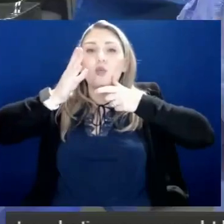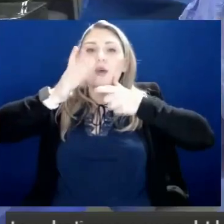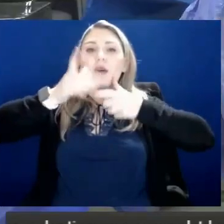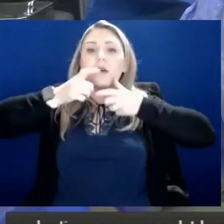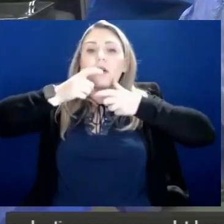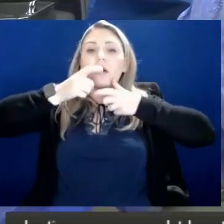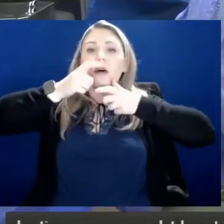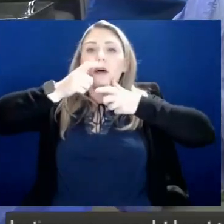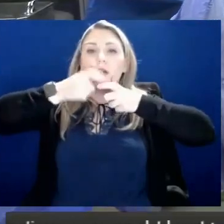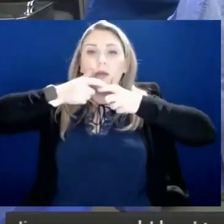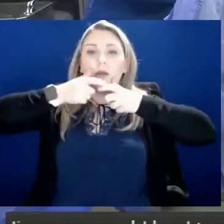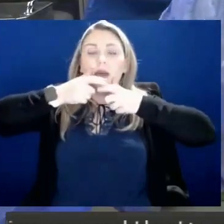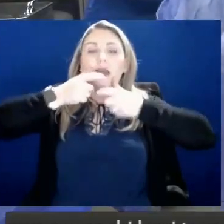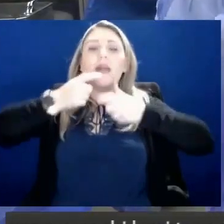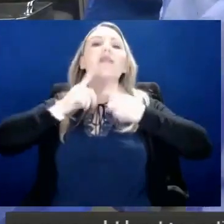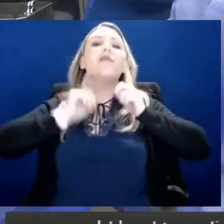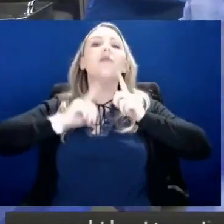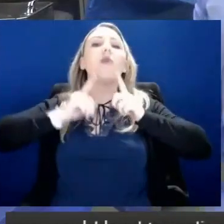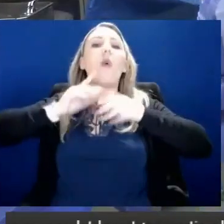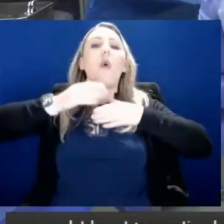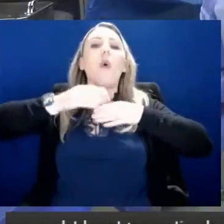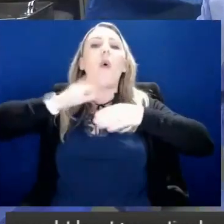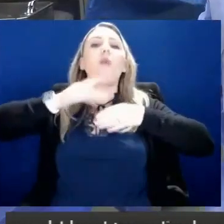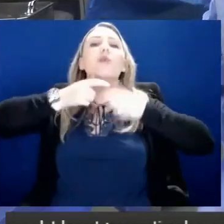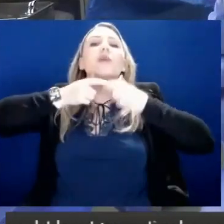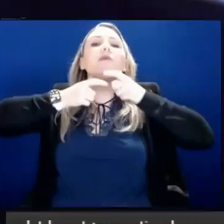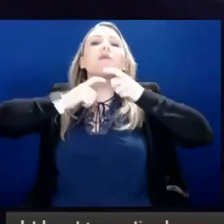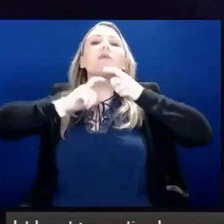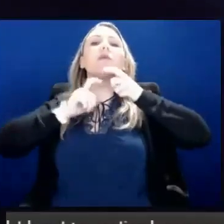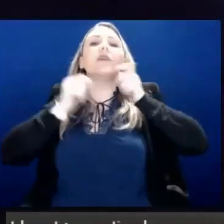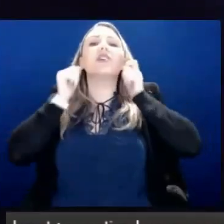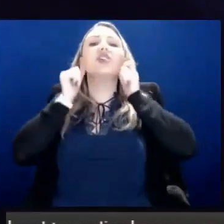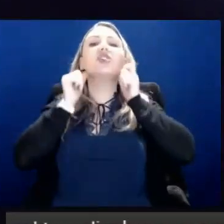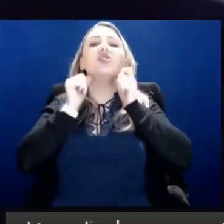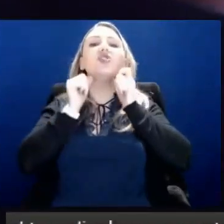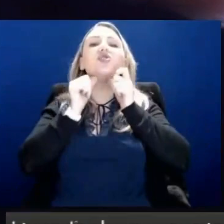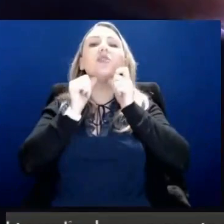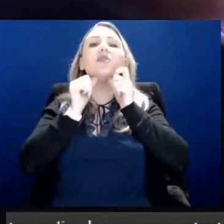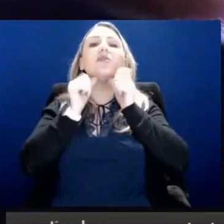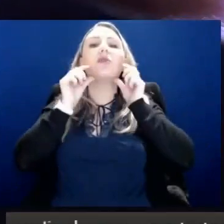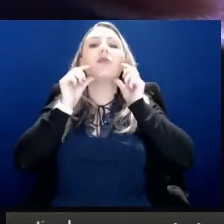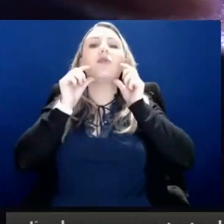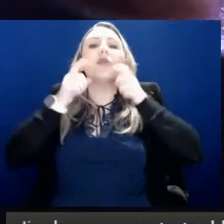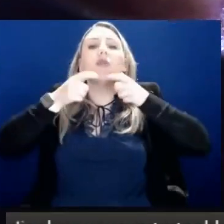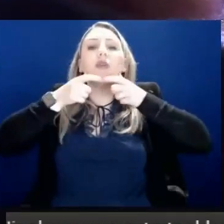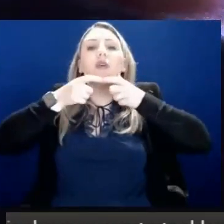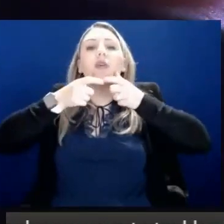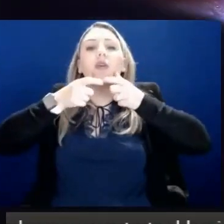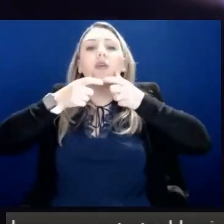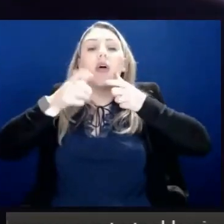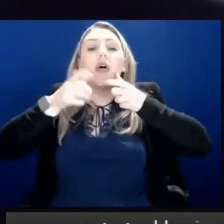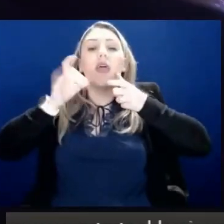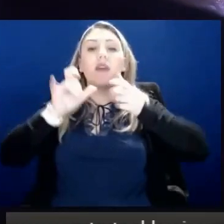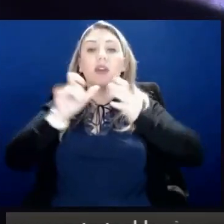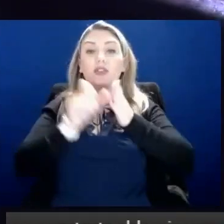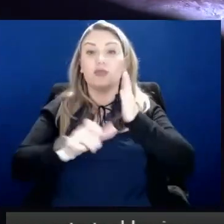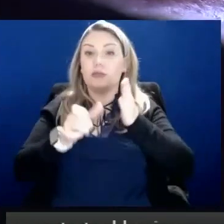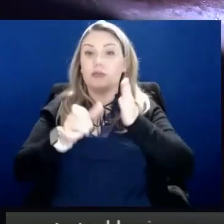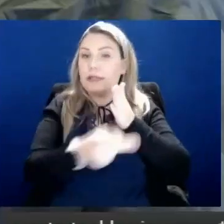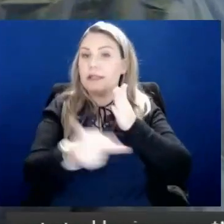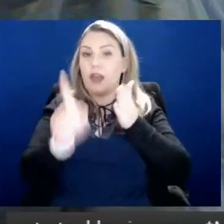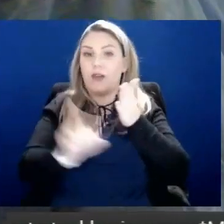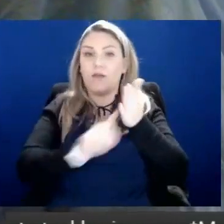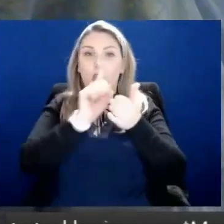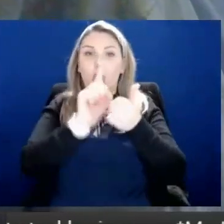airway. They're also cutting Aaron's chin bone and moving it forward. It's a surgery that will last several hours, the recovery far